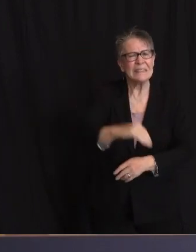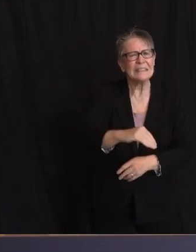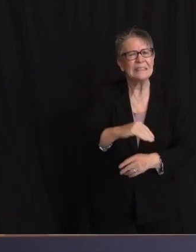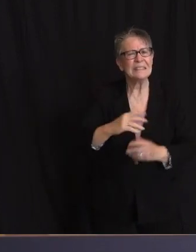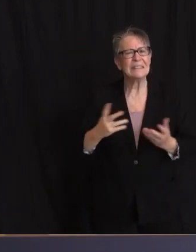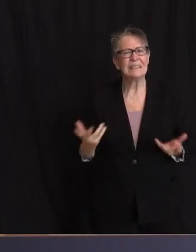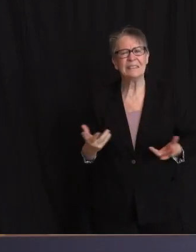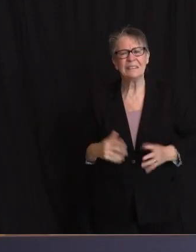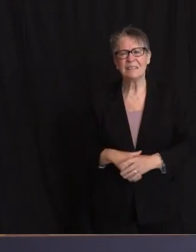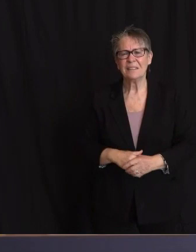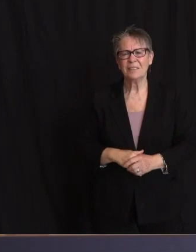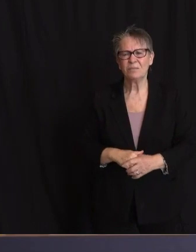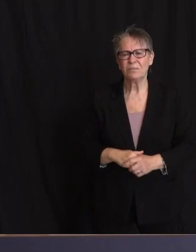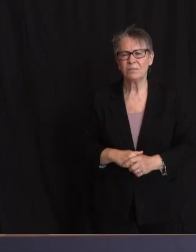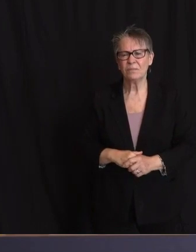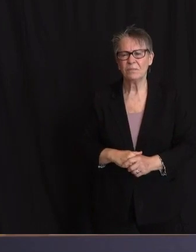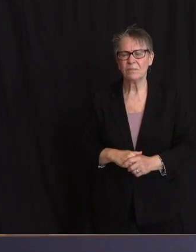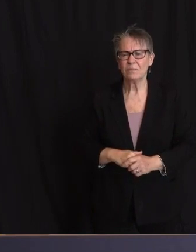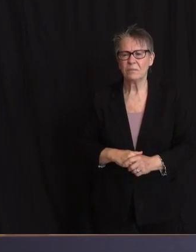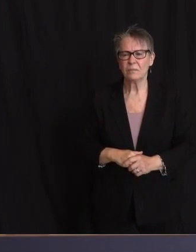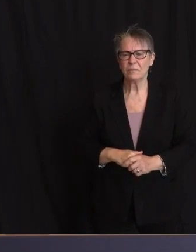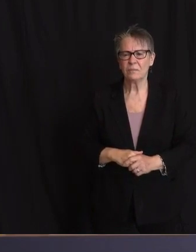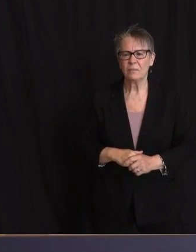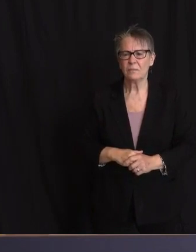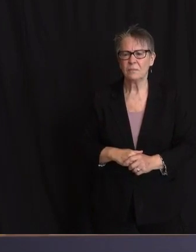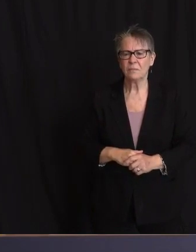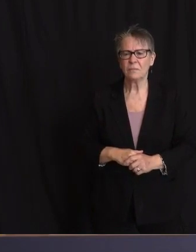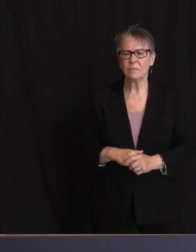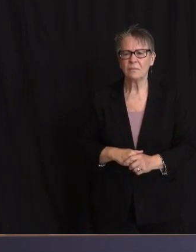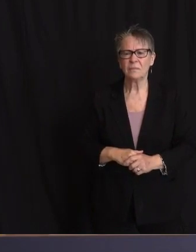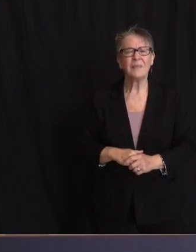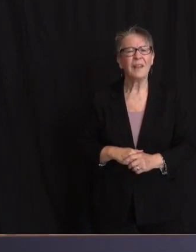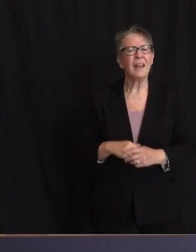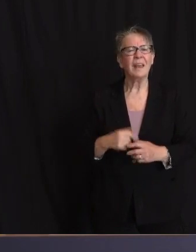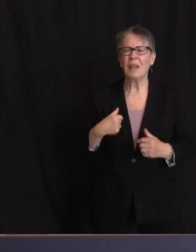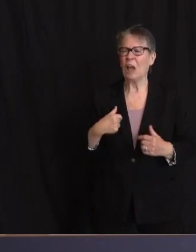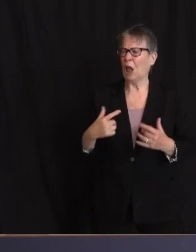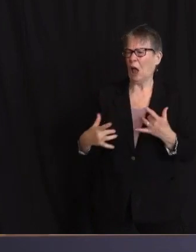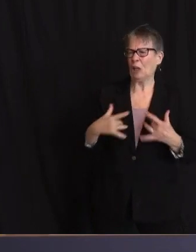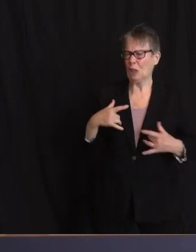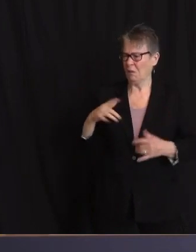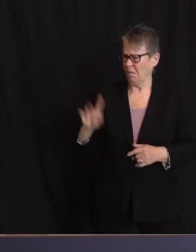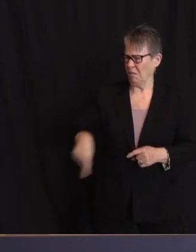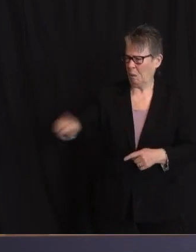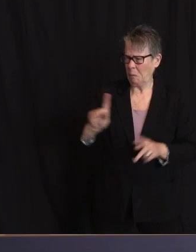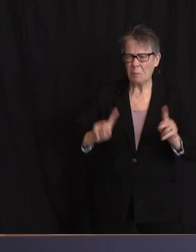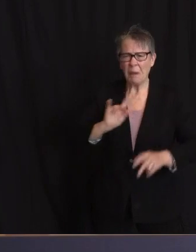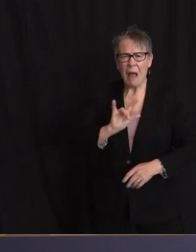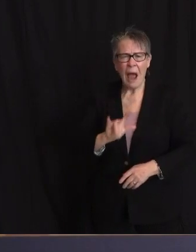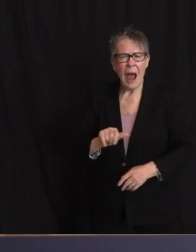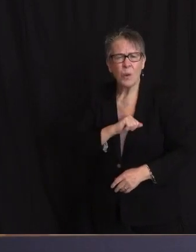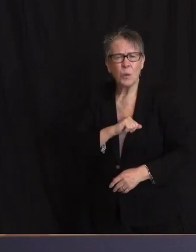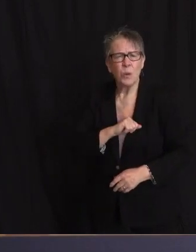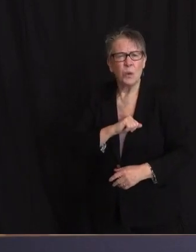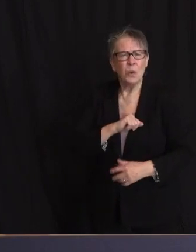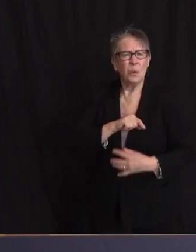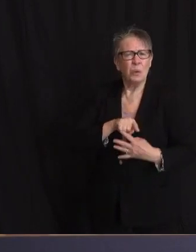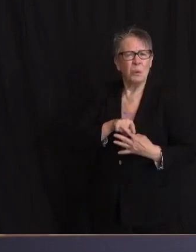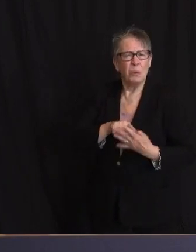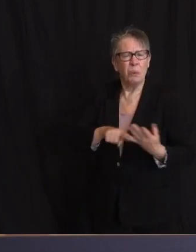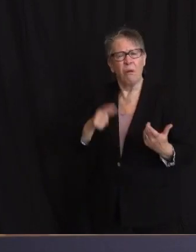about ridiculous behavior, the likes of which, Pat, you describe. Unfortunately, we've got an example or 2 every day.